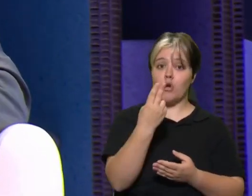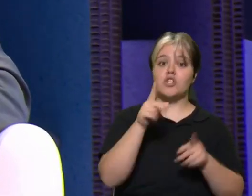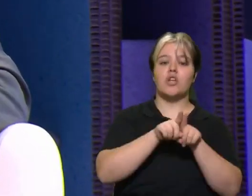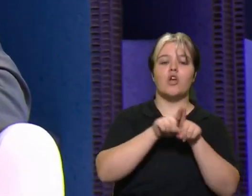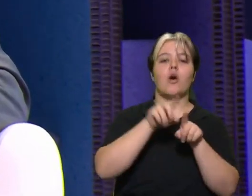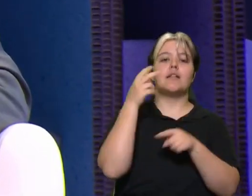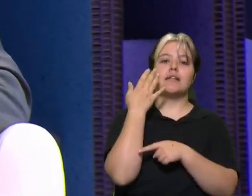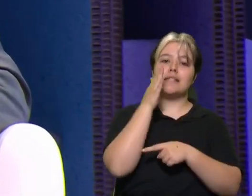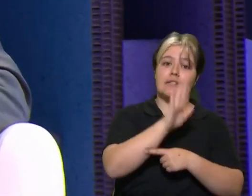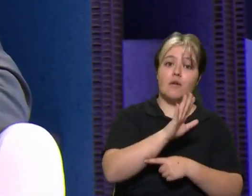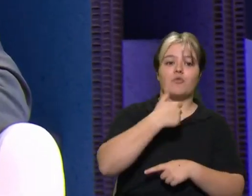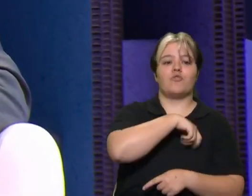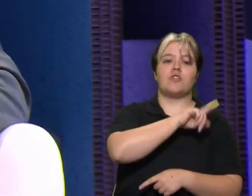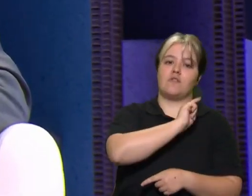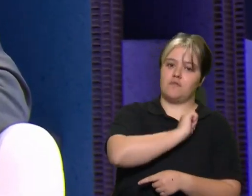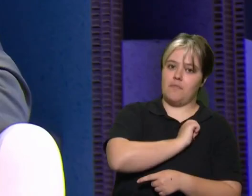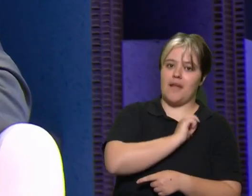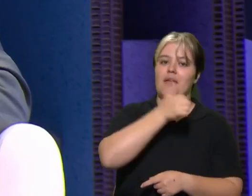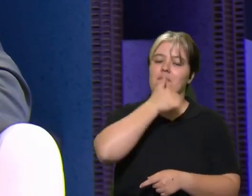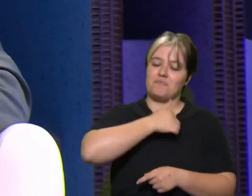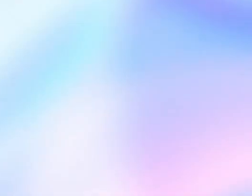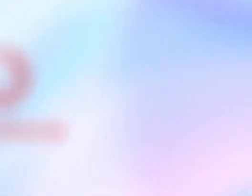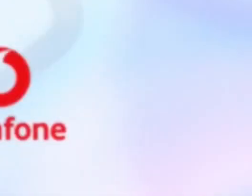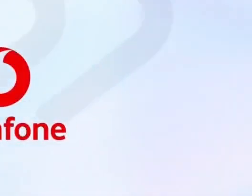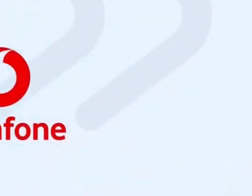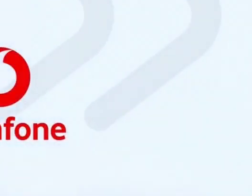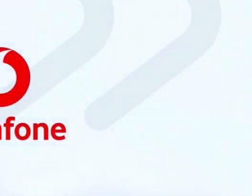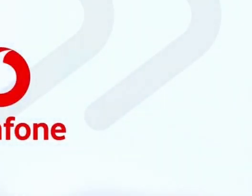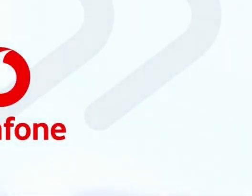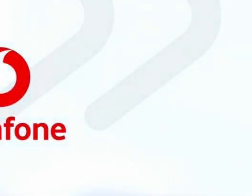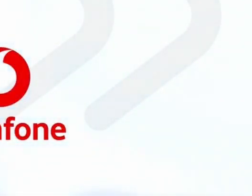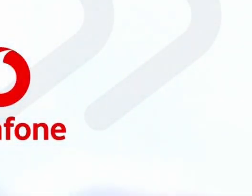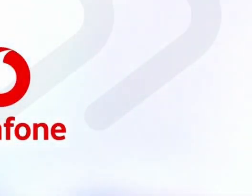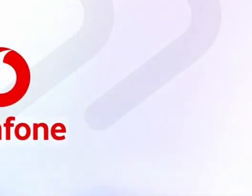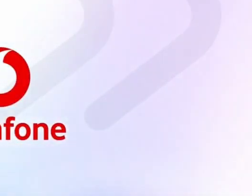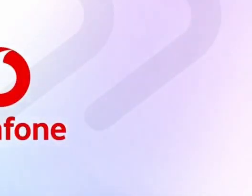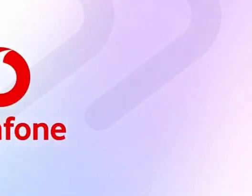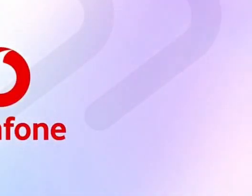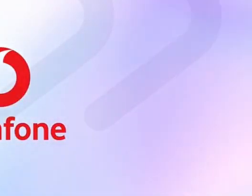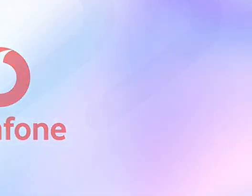to two examples. I'm speaking about Spain and Estonia.